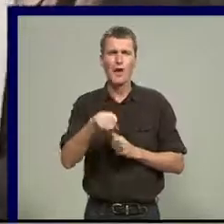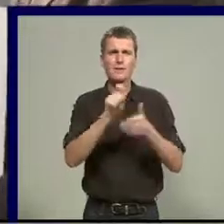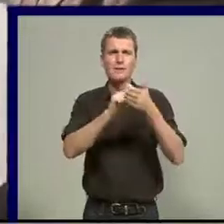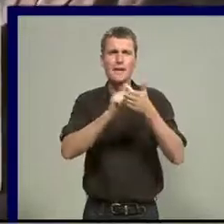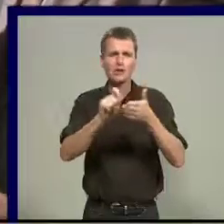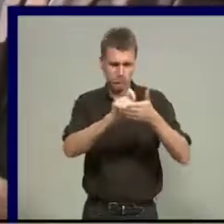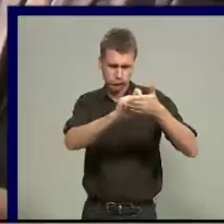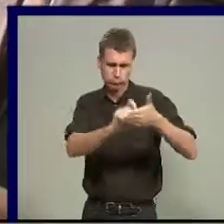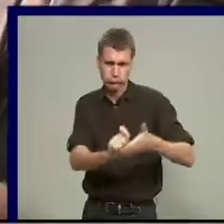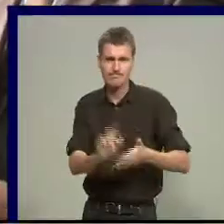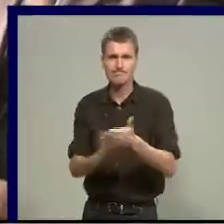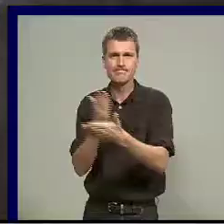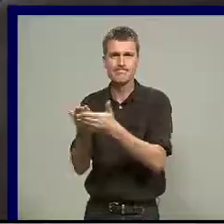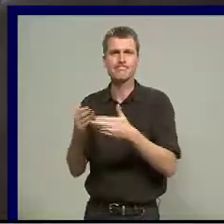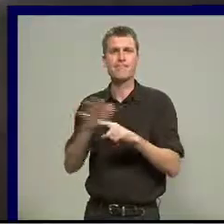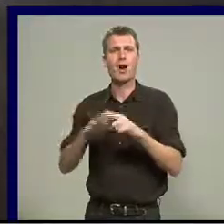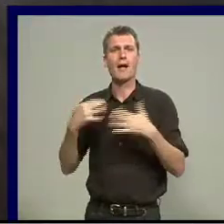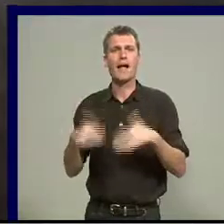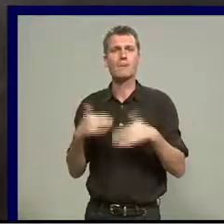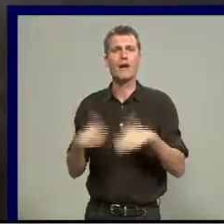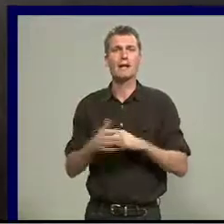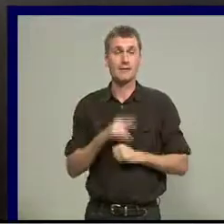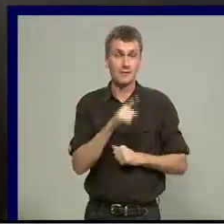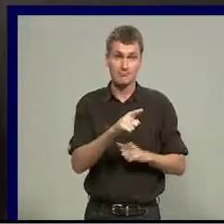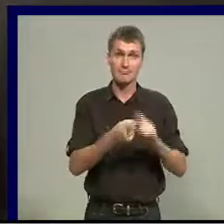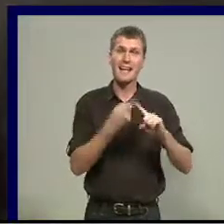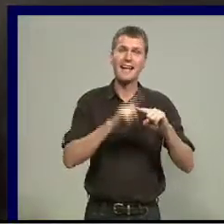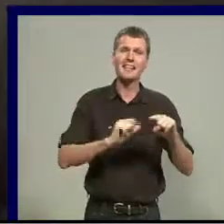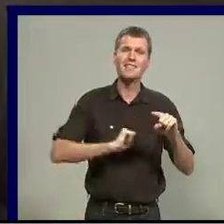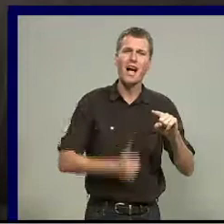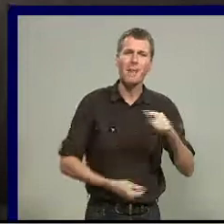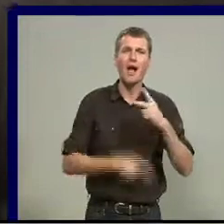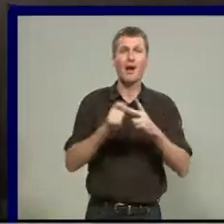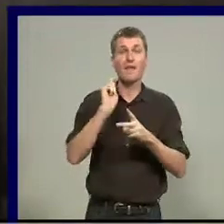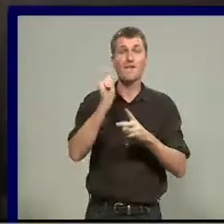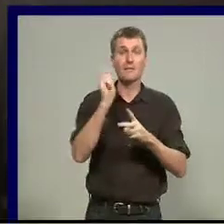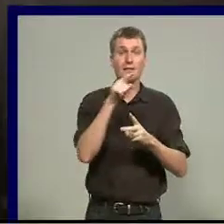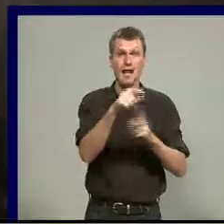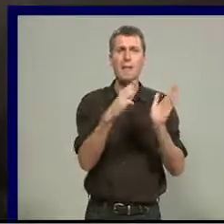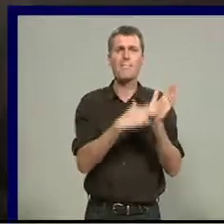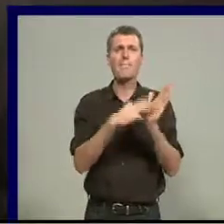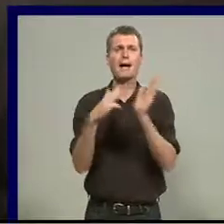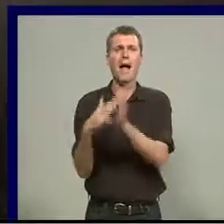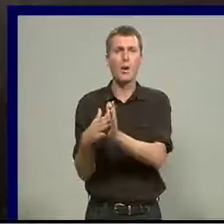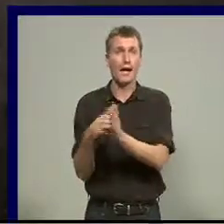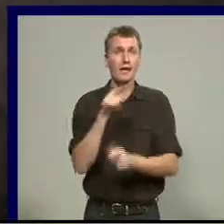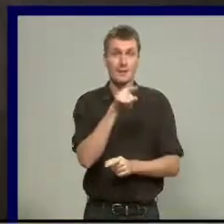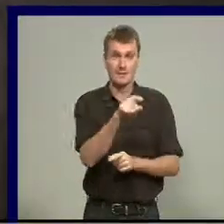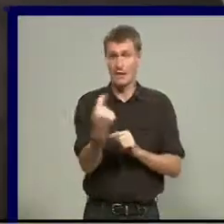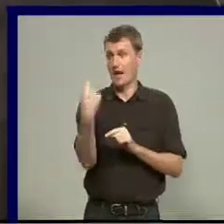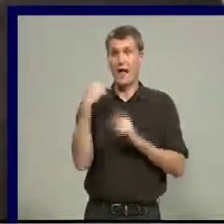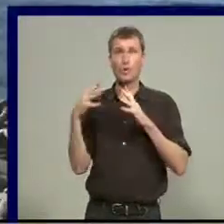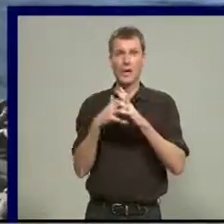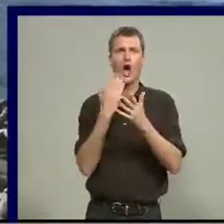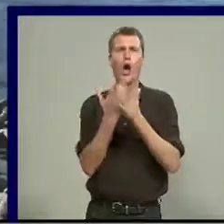Environment Canterbury. Retired farmer and recreational fisherman Mac McAlwain launched an online petition last week. The aim